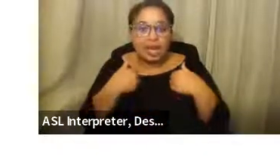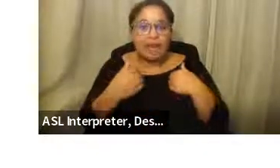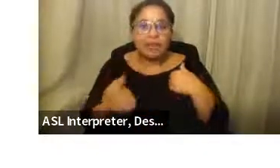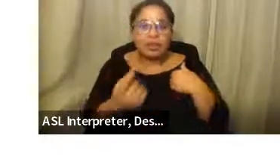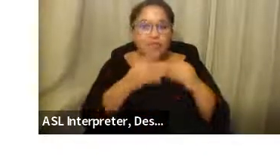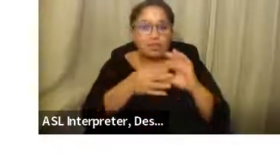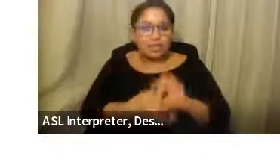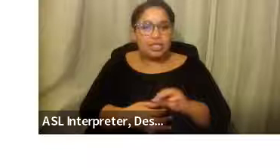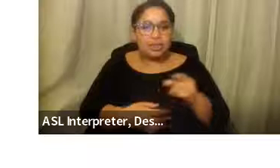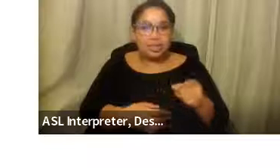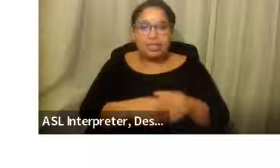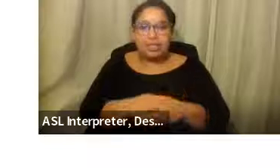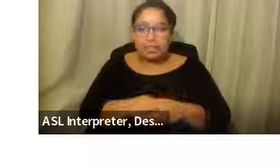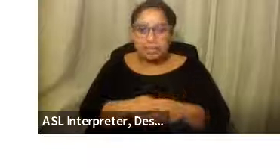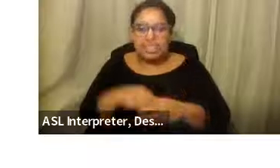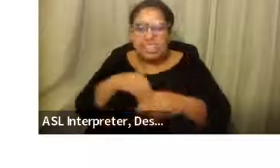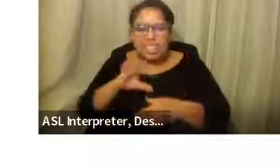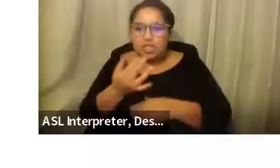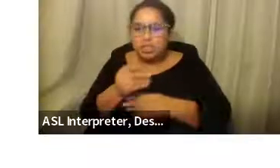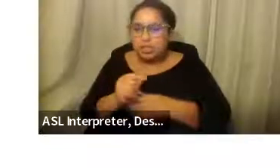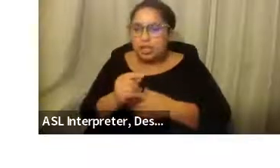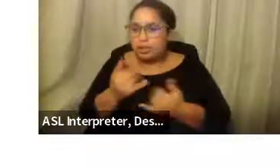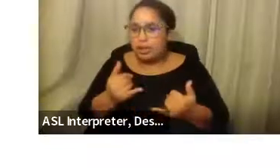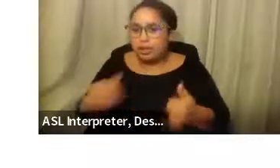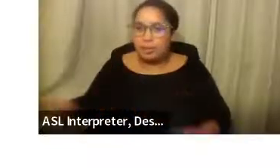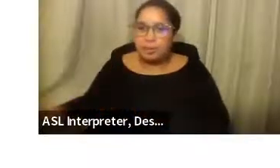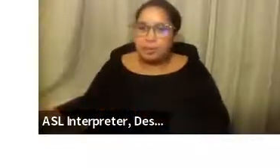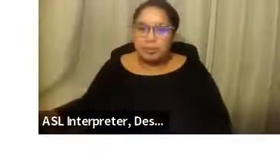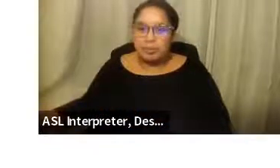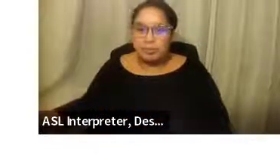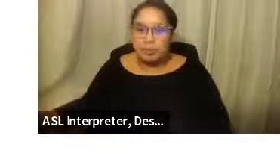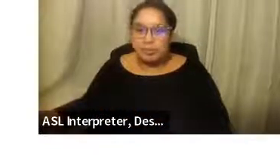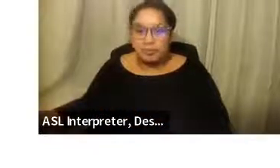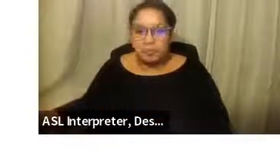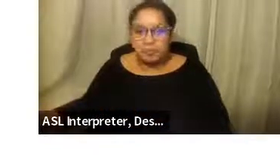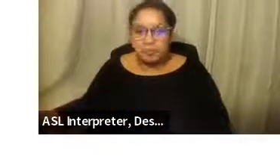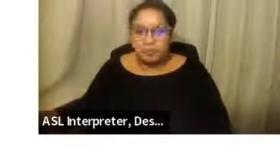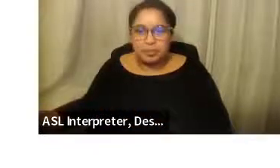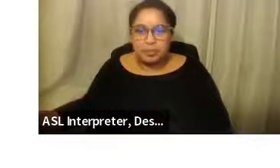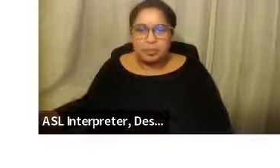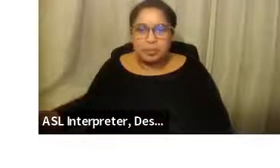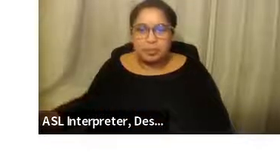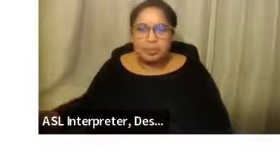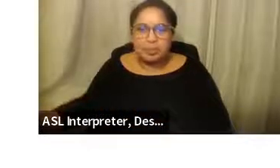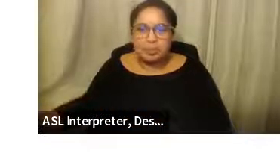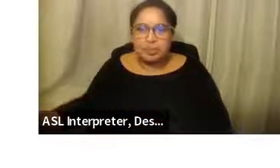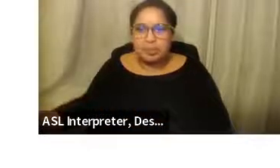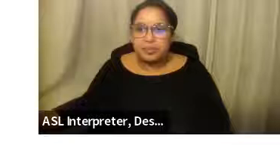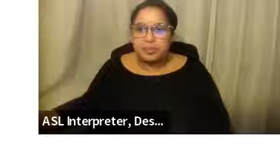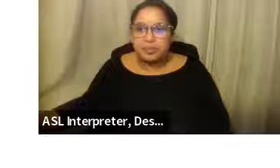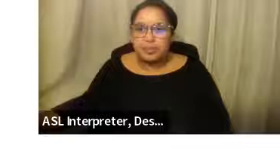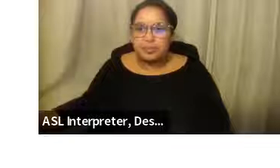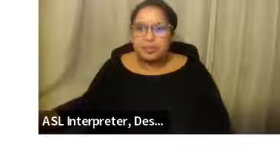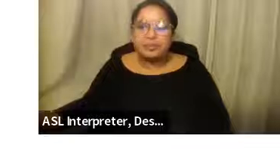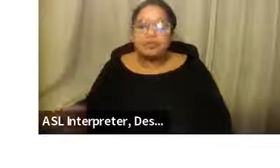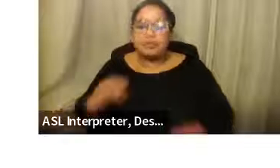this topic in the chat, and it is, in terms of midwife, EMS,